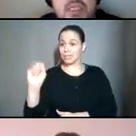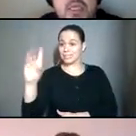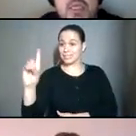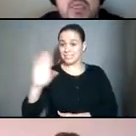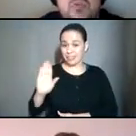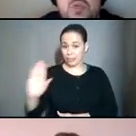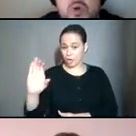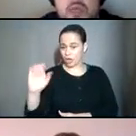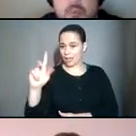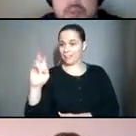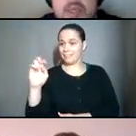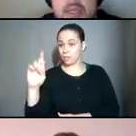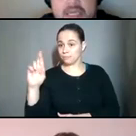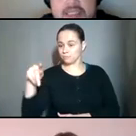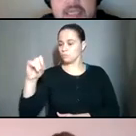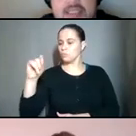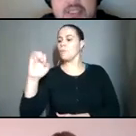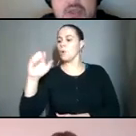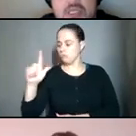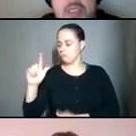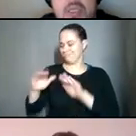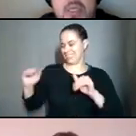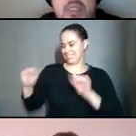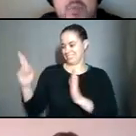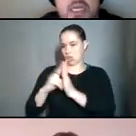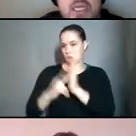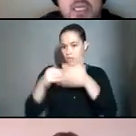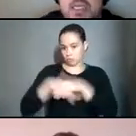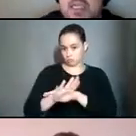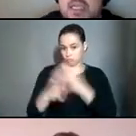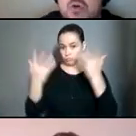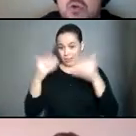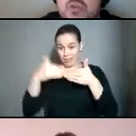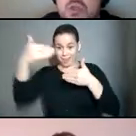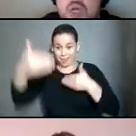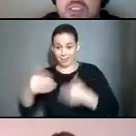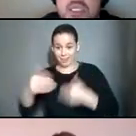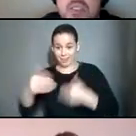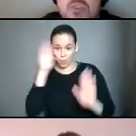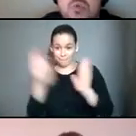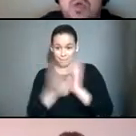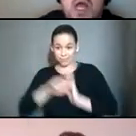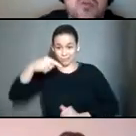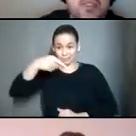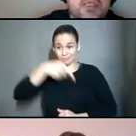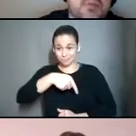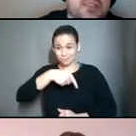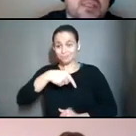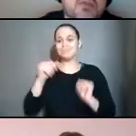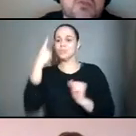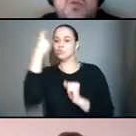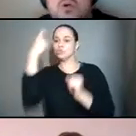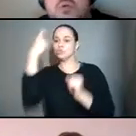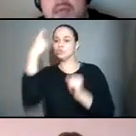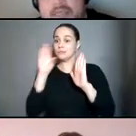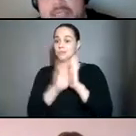in. Then, click on the Dreambox icon and your child will be automatically logged in.